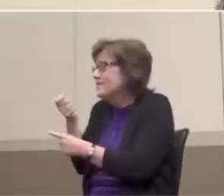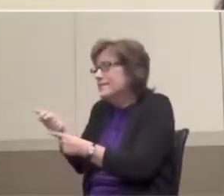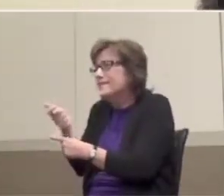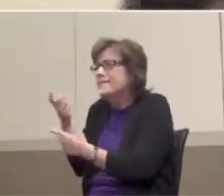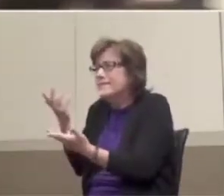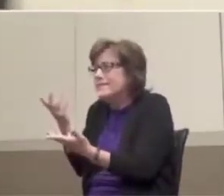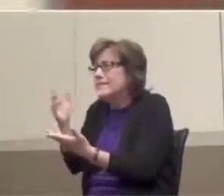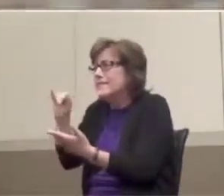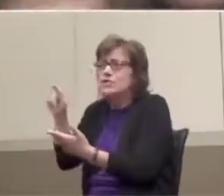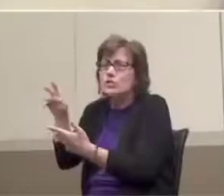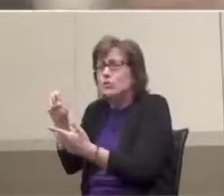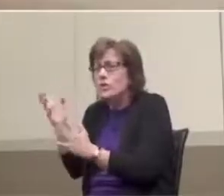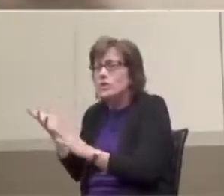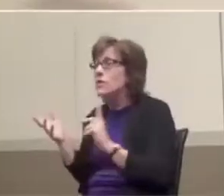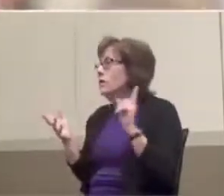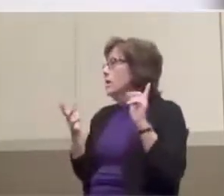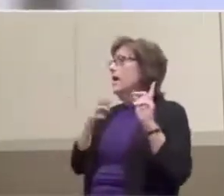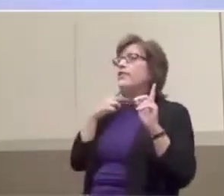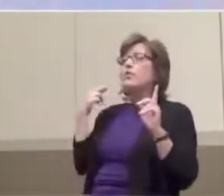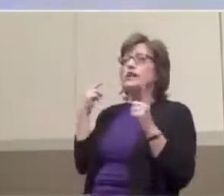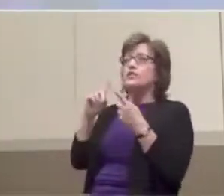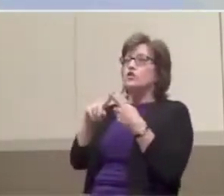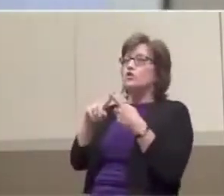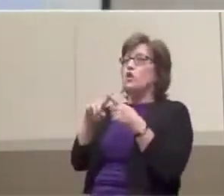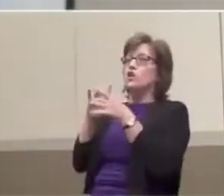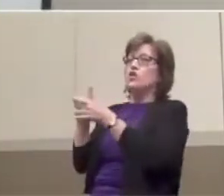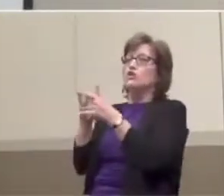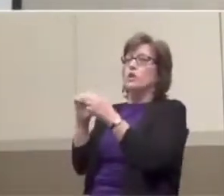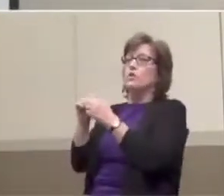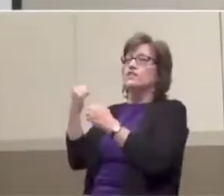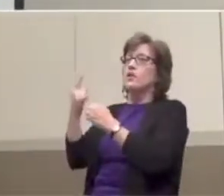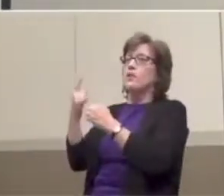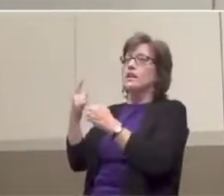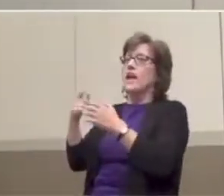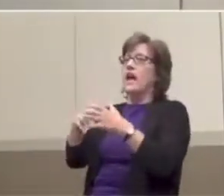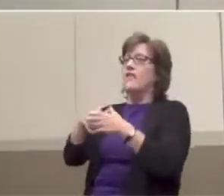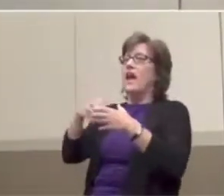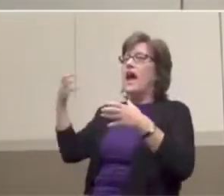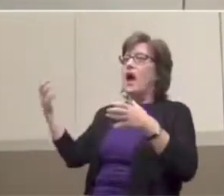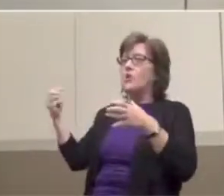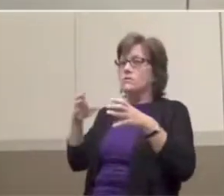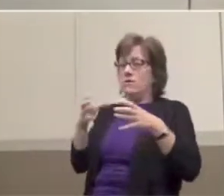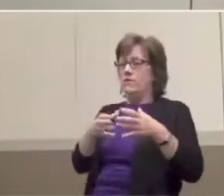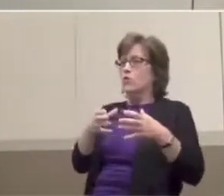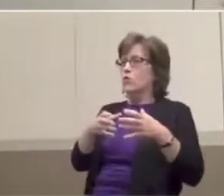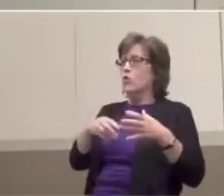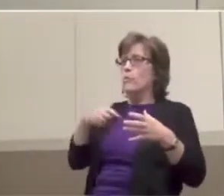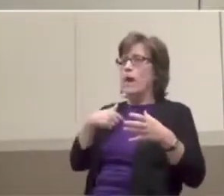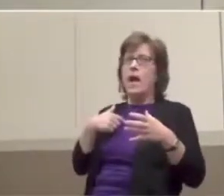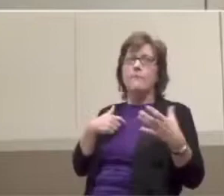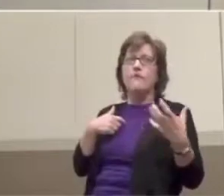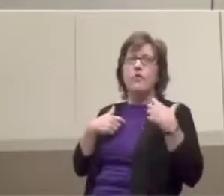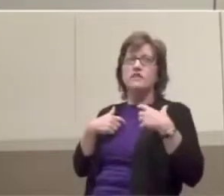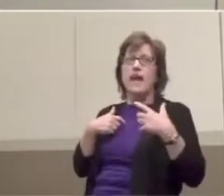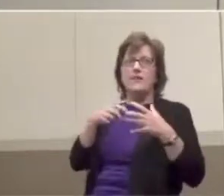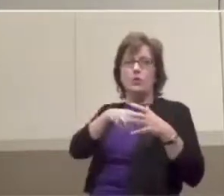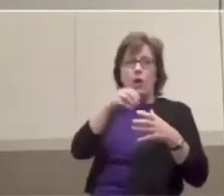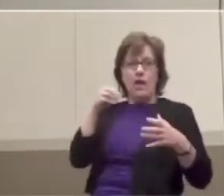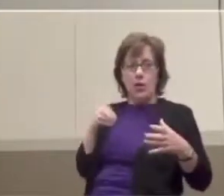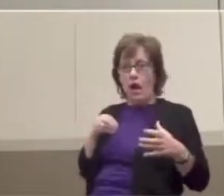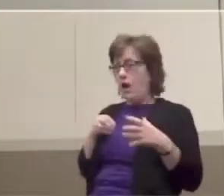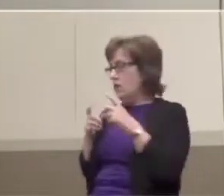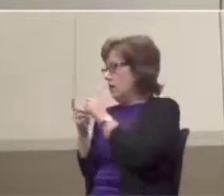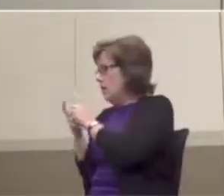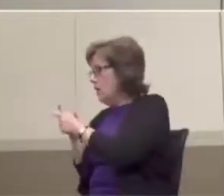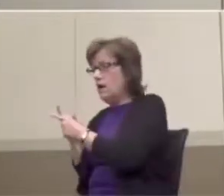of associating with somebody who's on the outside. You can possibly lose status, other kids can look at you funny, and then